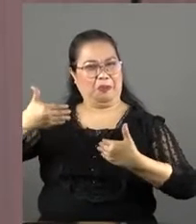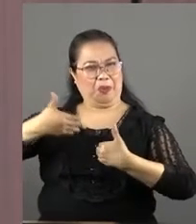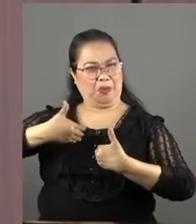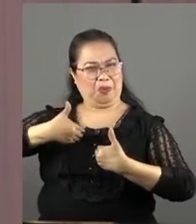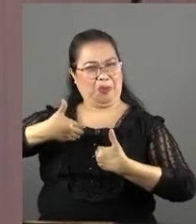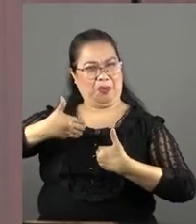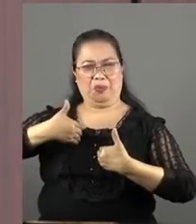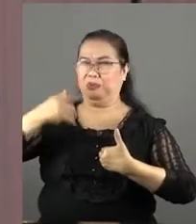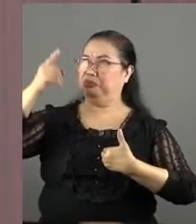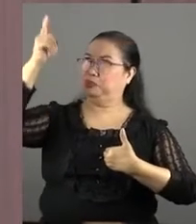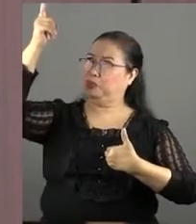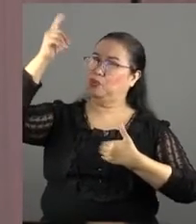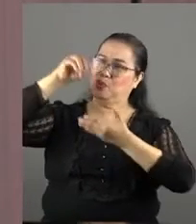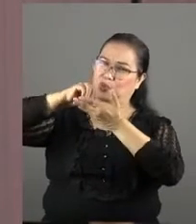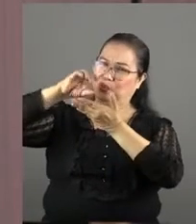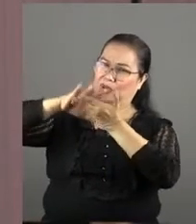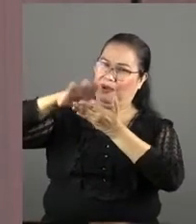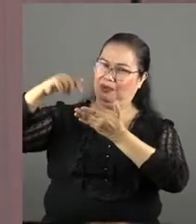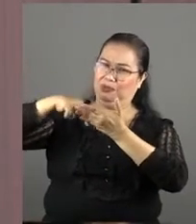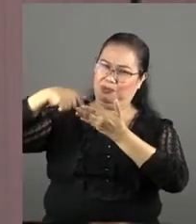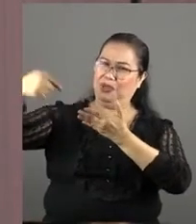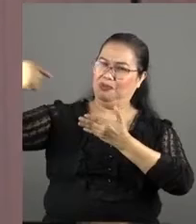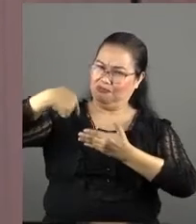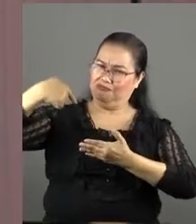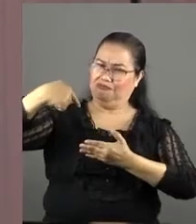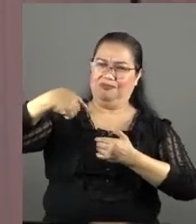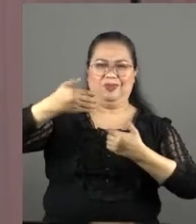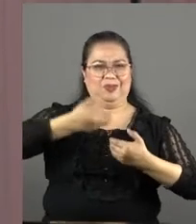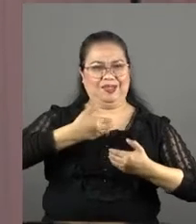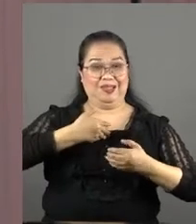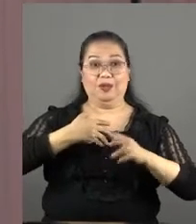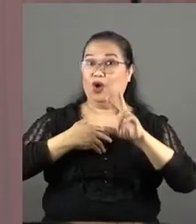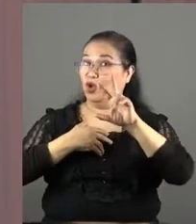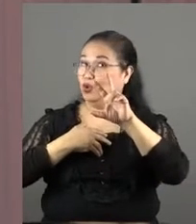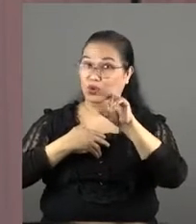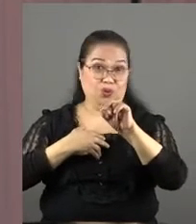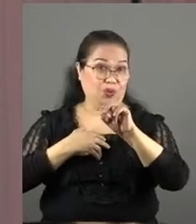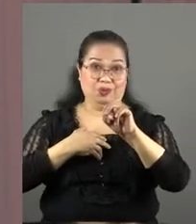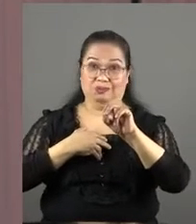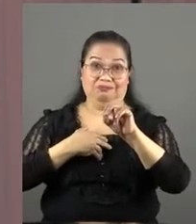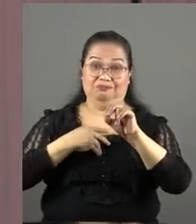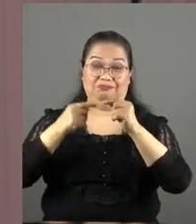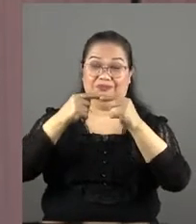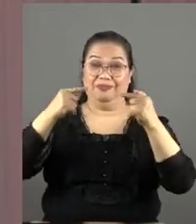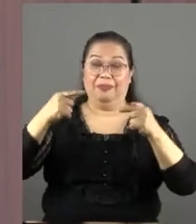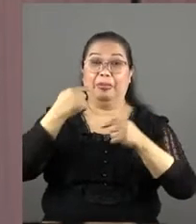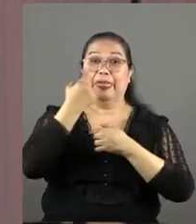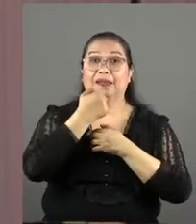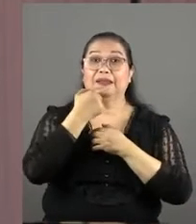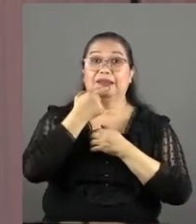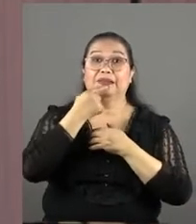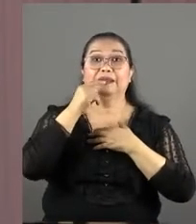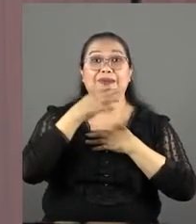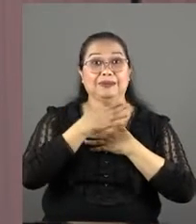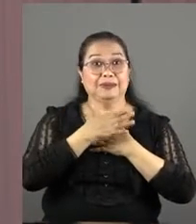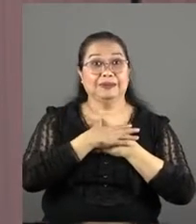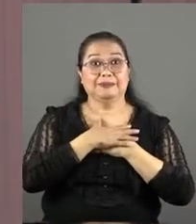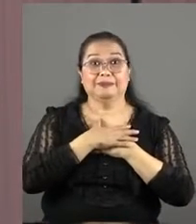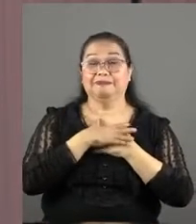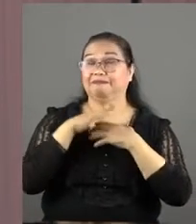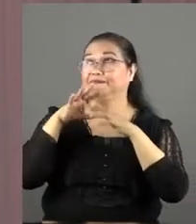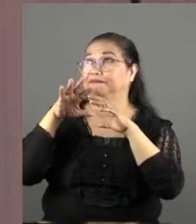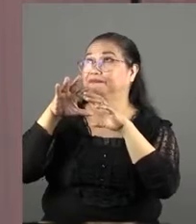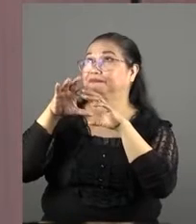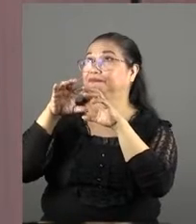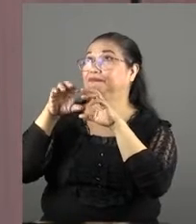everything. When actually it's the opposite, friends. Those whom grace has grasped